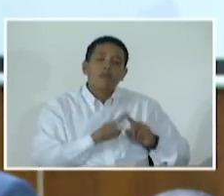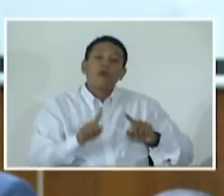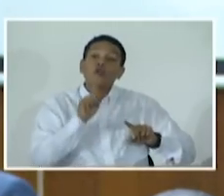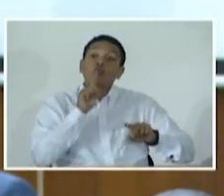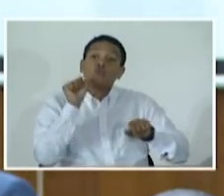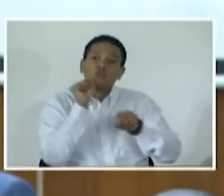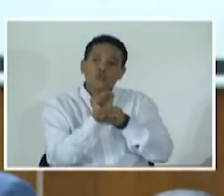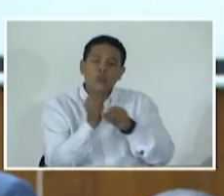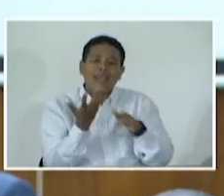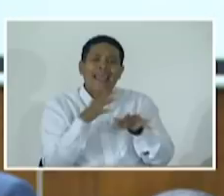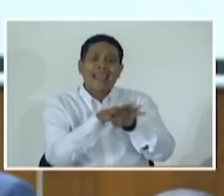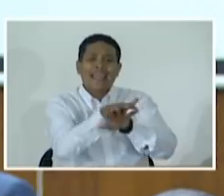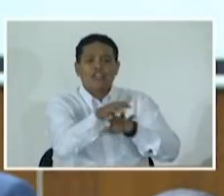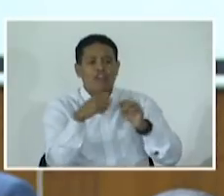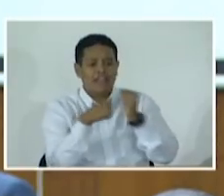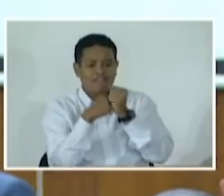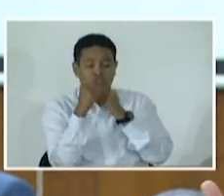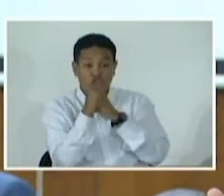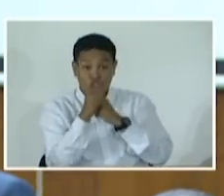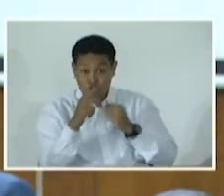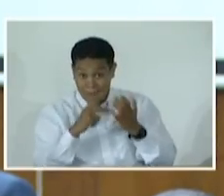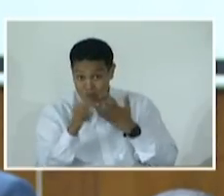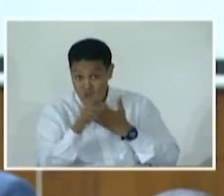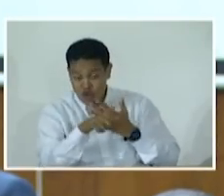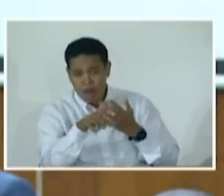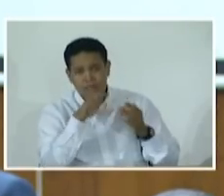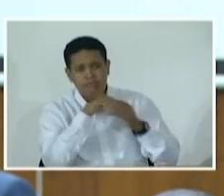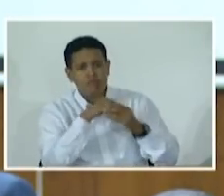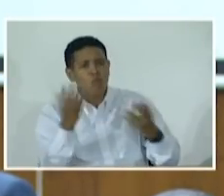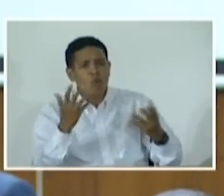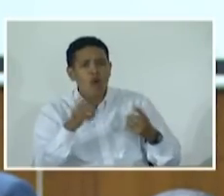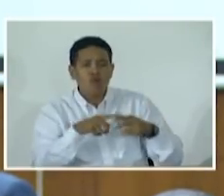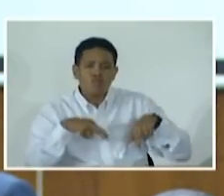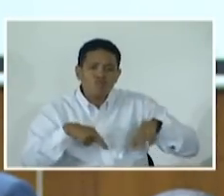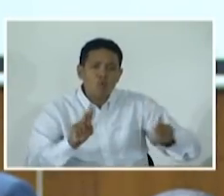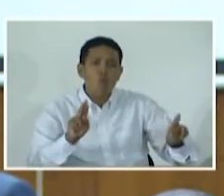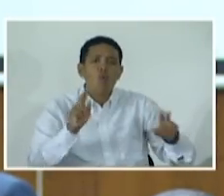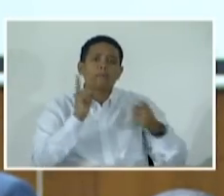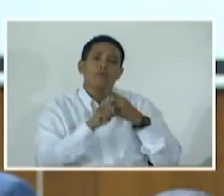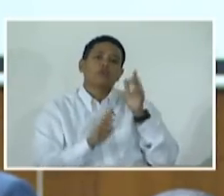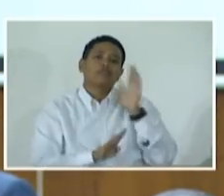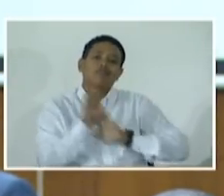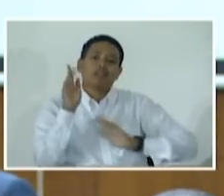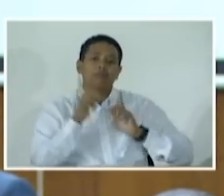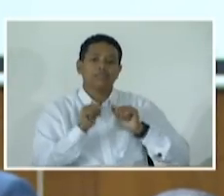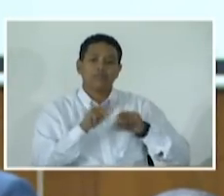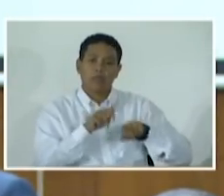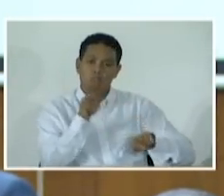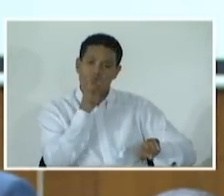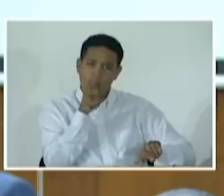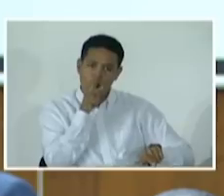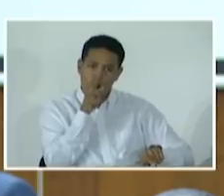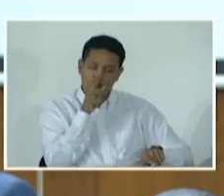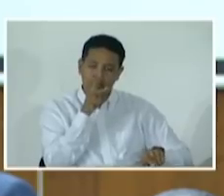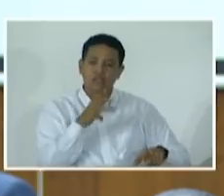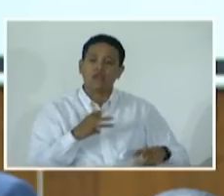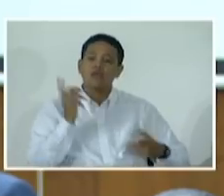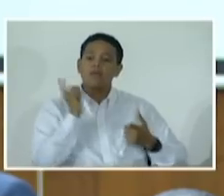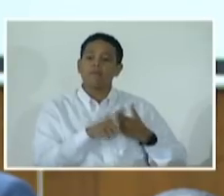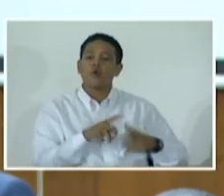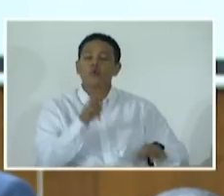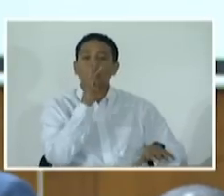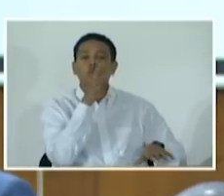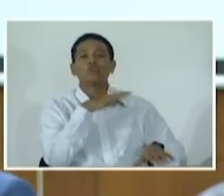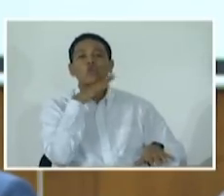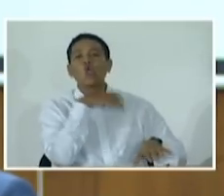true integrated infrastructure program incorporating road and development, water and